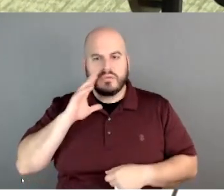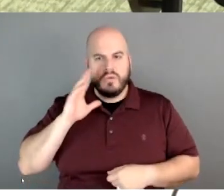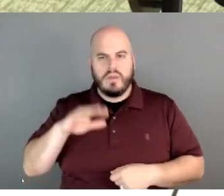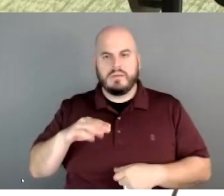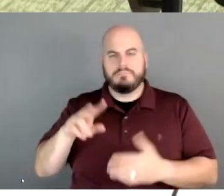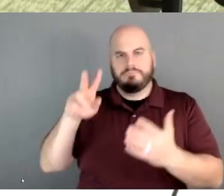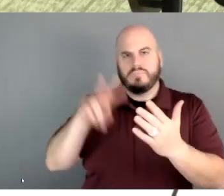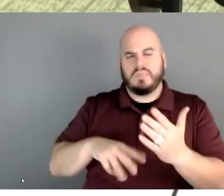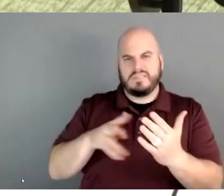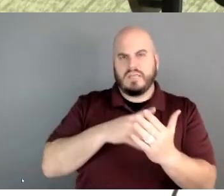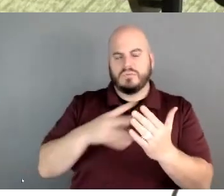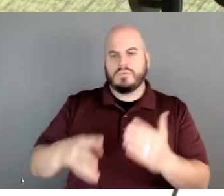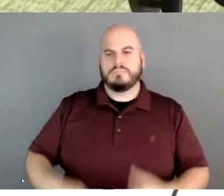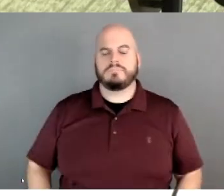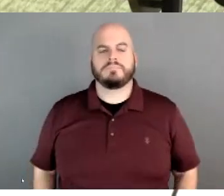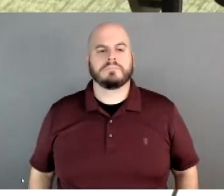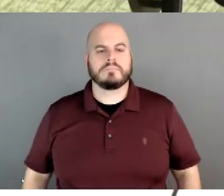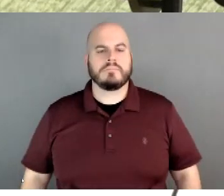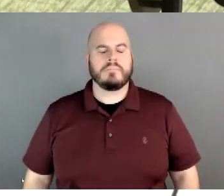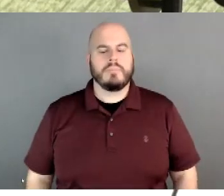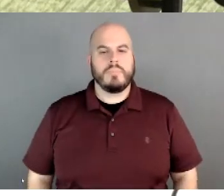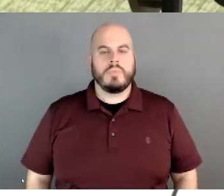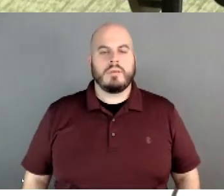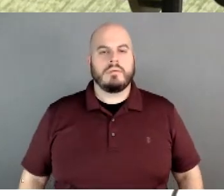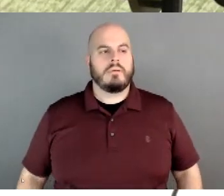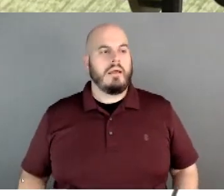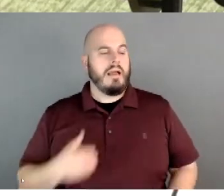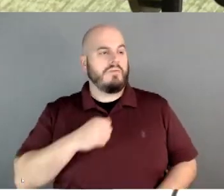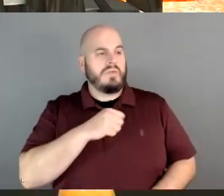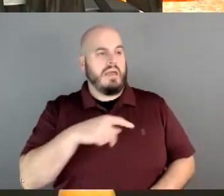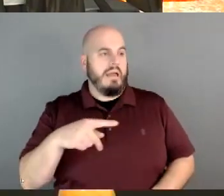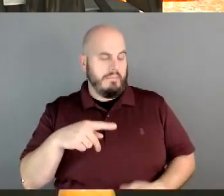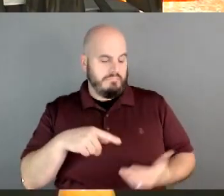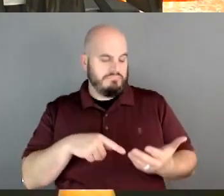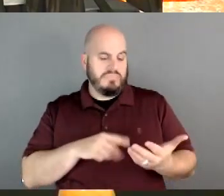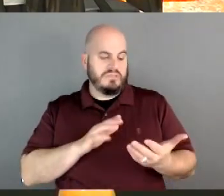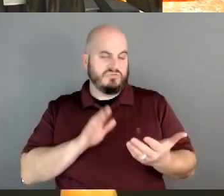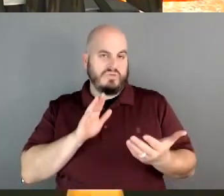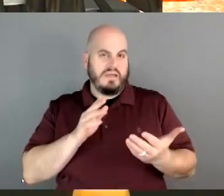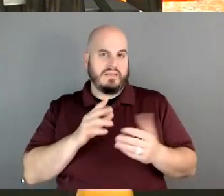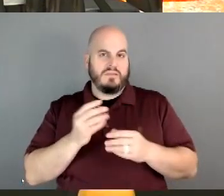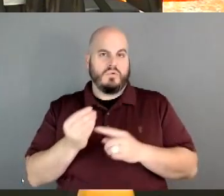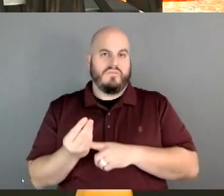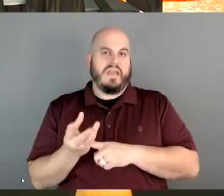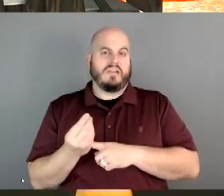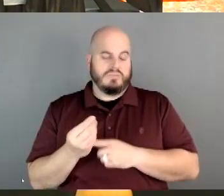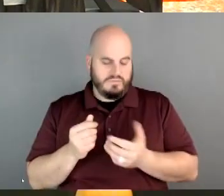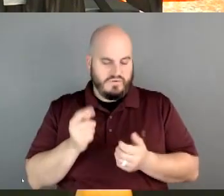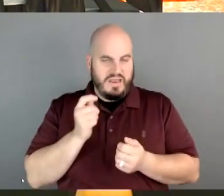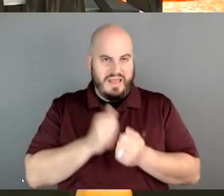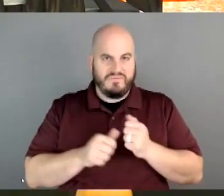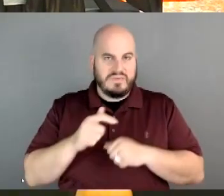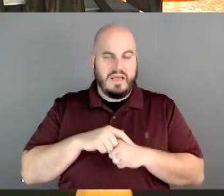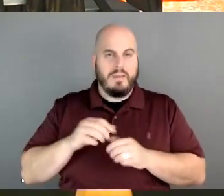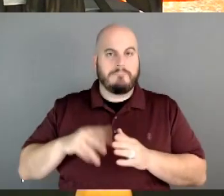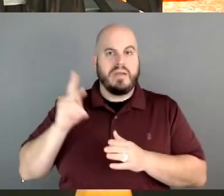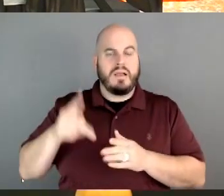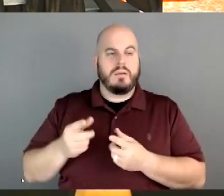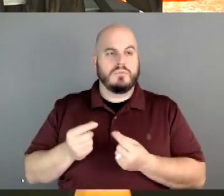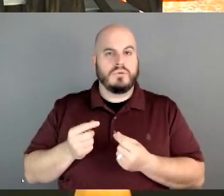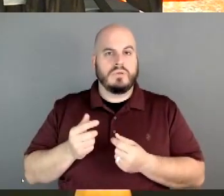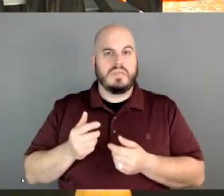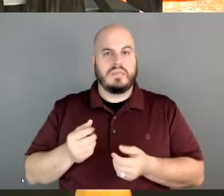Patillo? I'll say I have the curbside app. It's great. I get a notification that before every pickup is due, and it tells me which bins to take to the